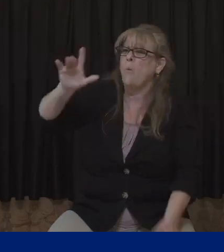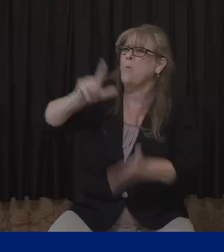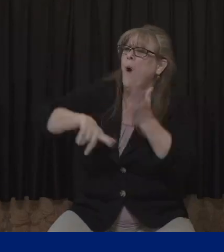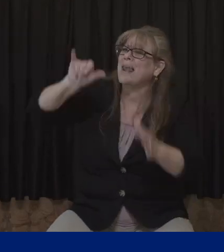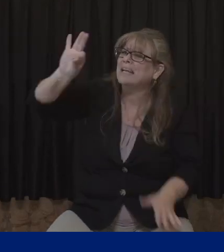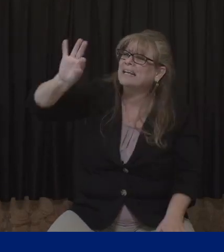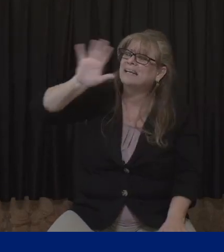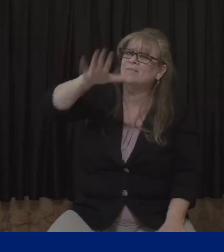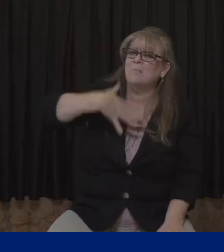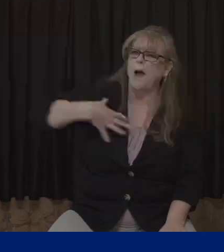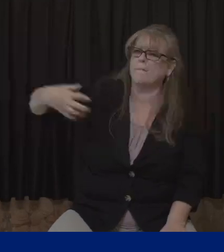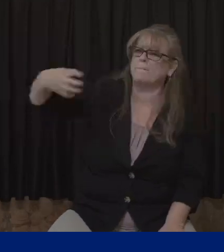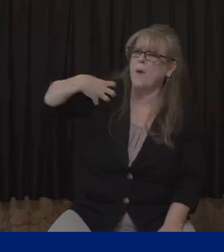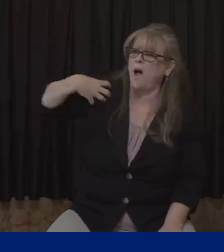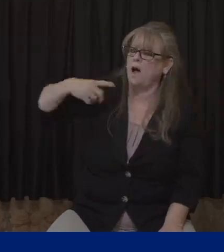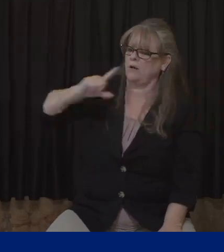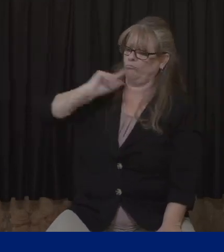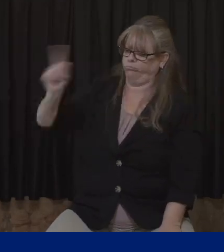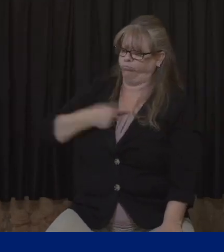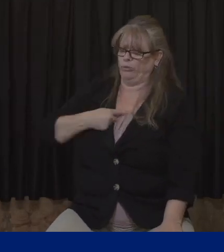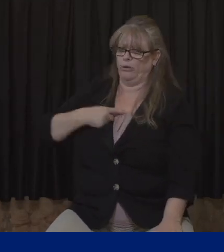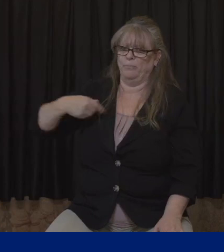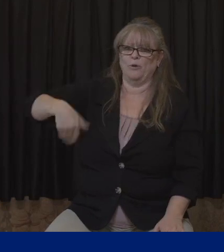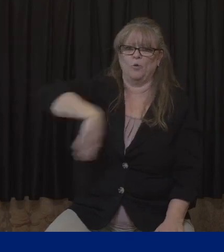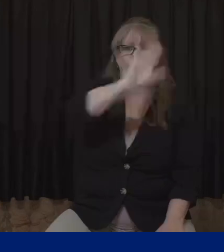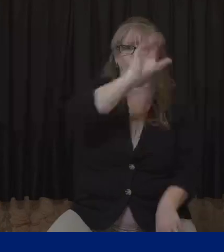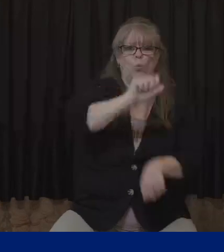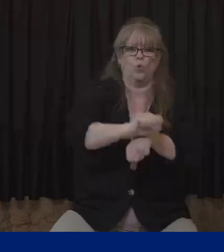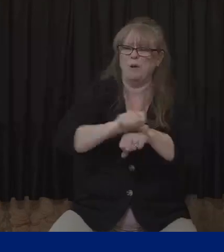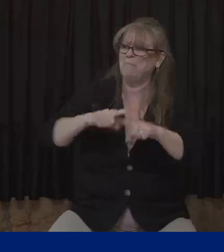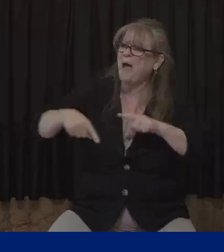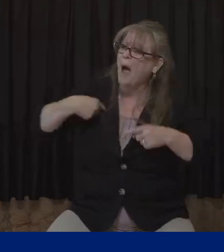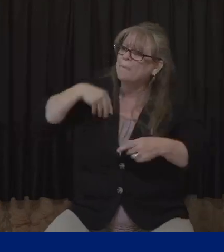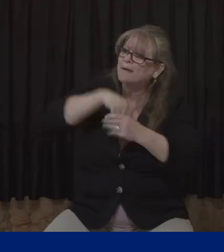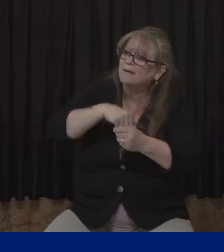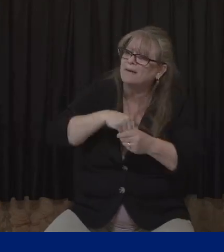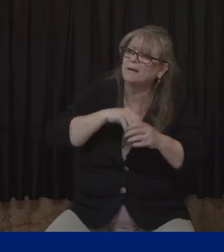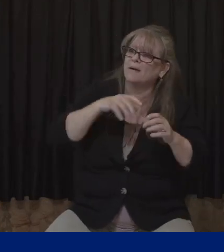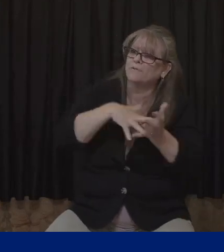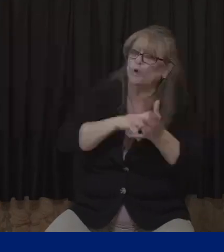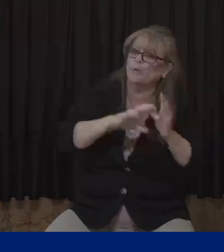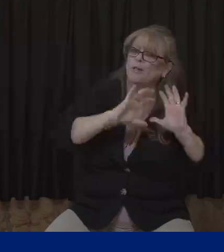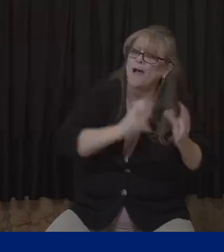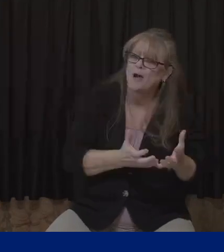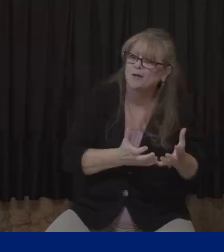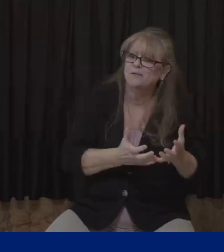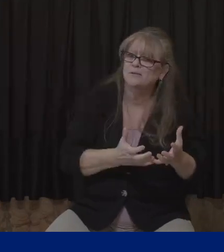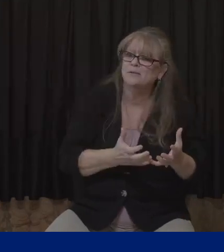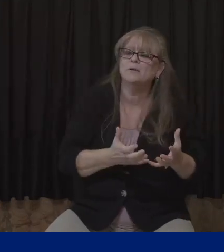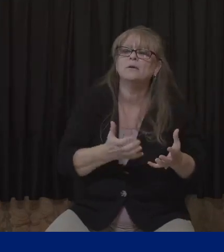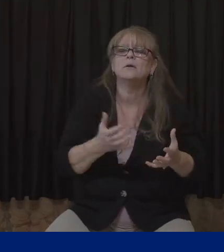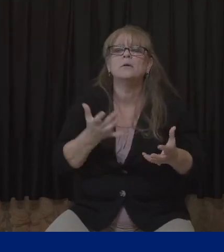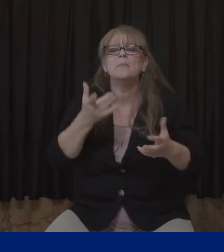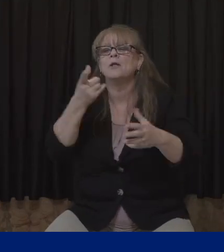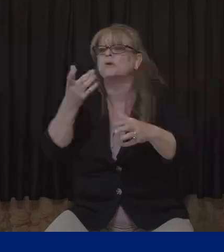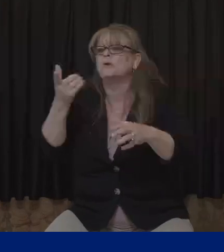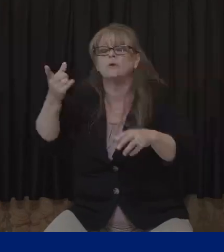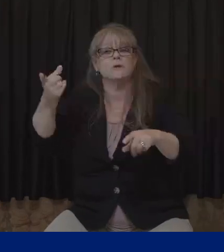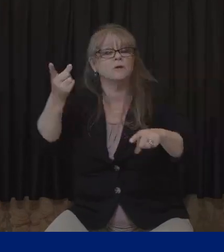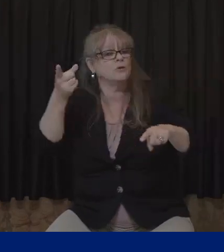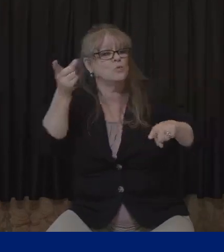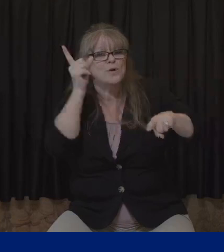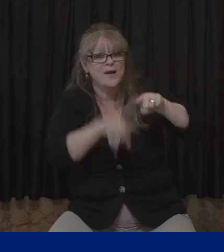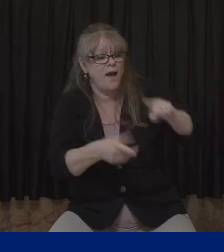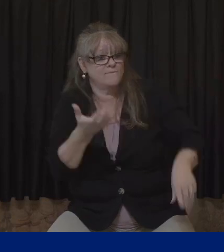No vulnerable individual can be compelled by their employer to return to work if the work requires in-person work